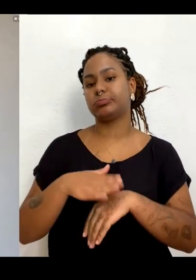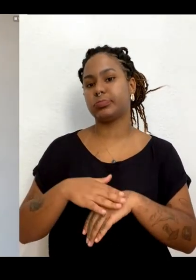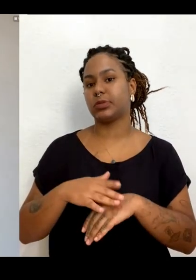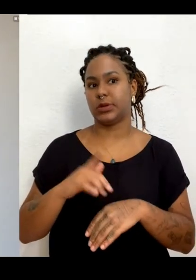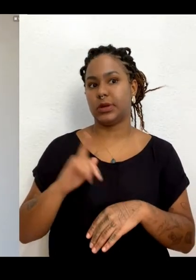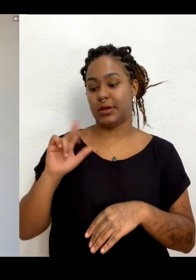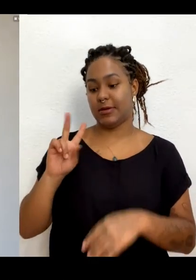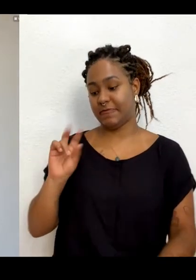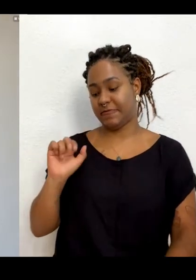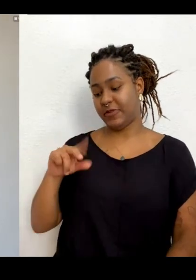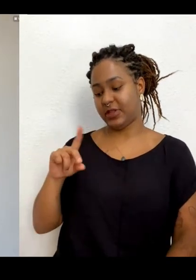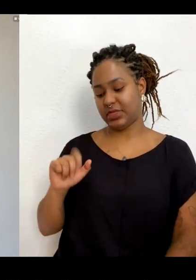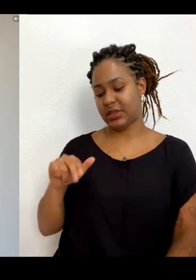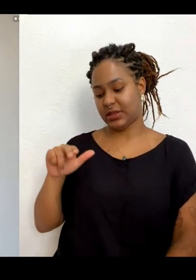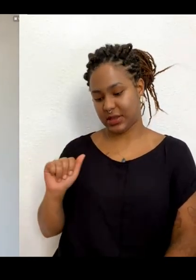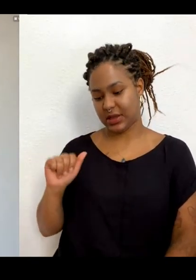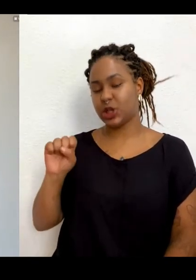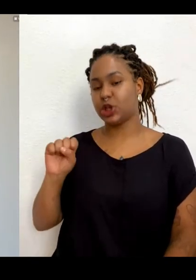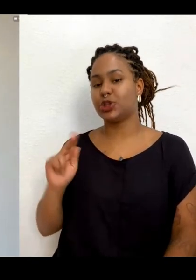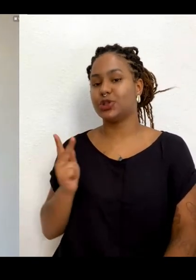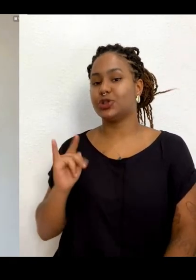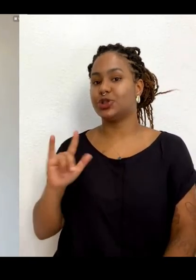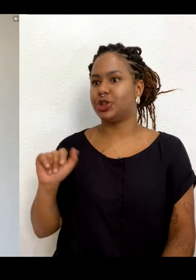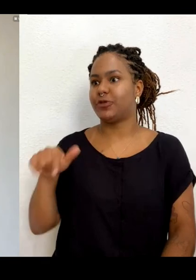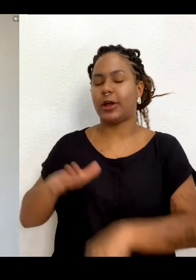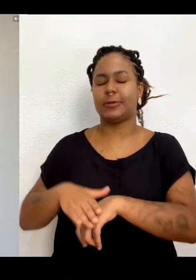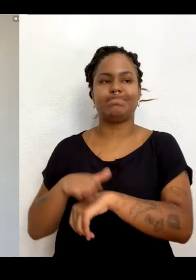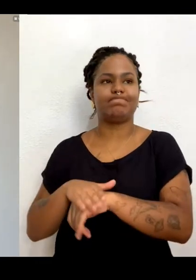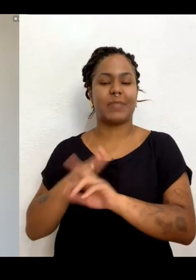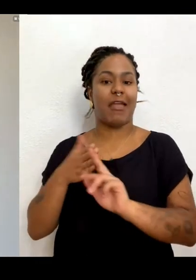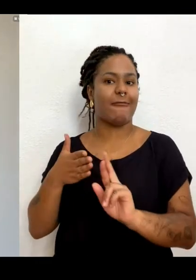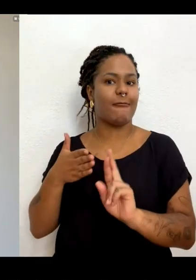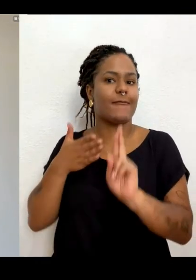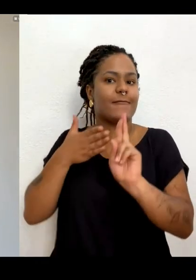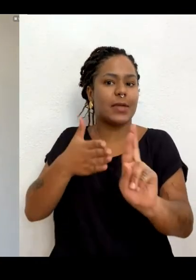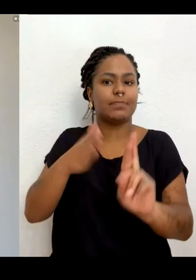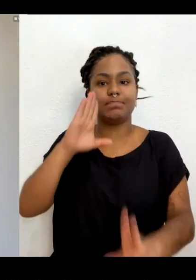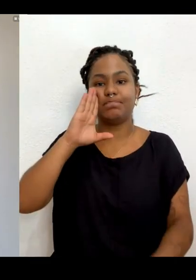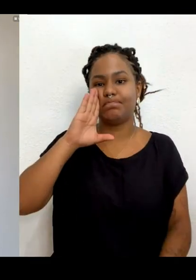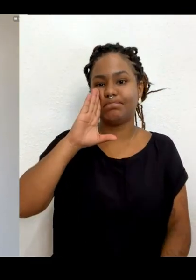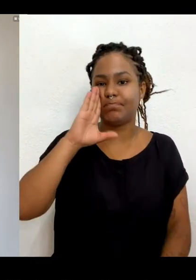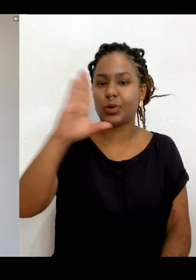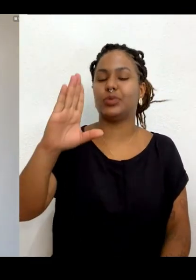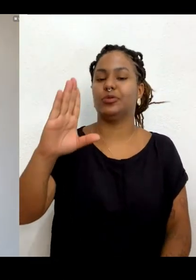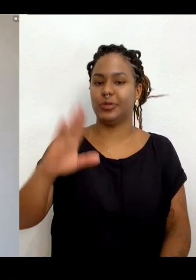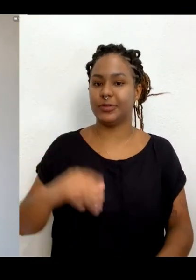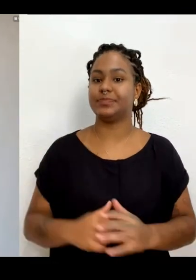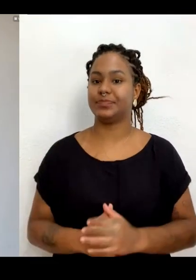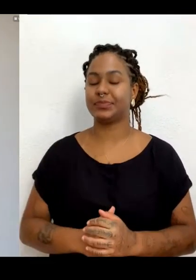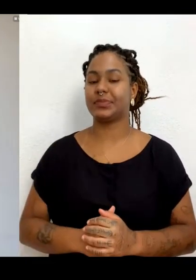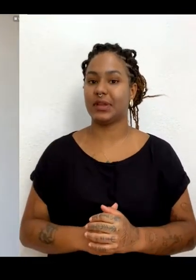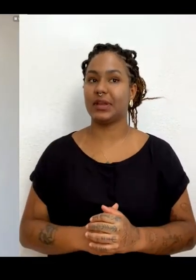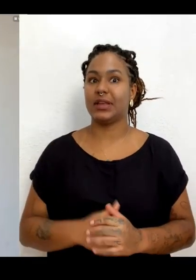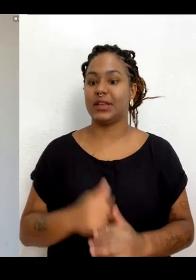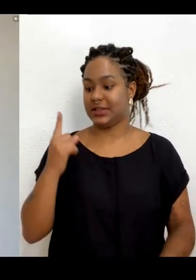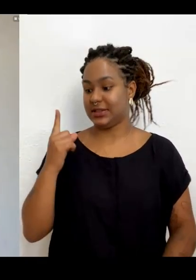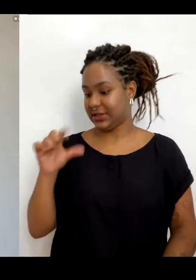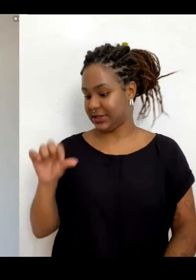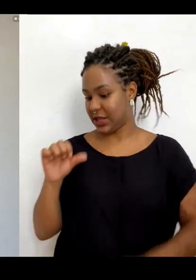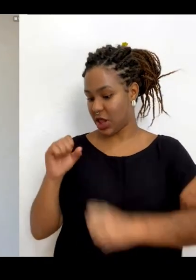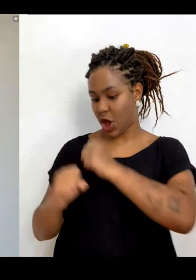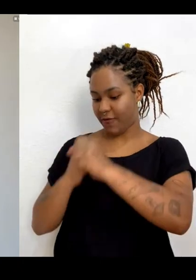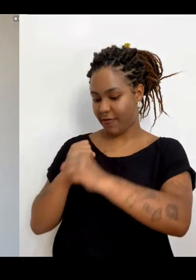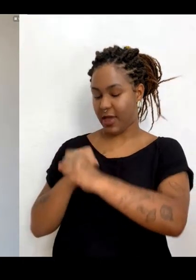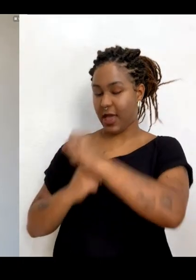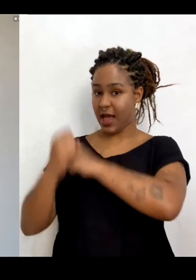years ago in November 2019 we have the incredible opportunity of hosting in Porto foreign a very moving talk